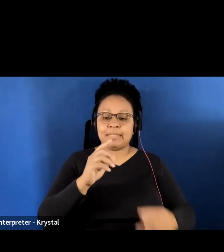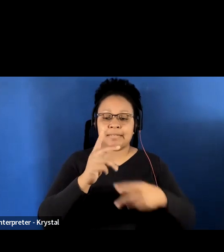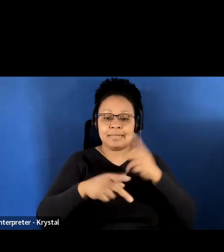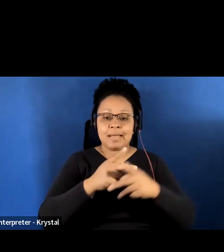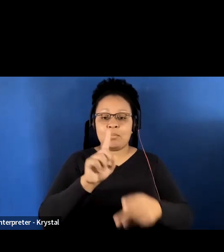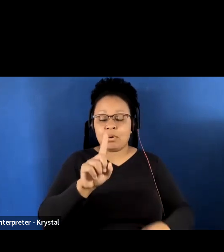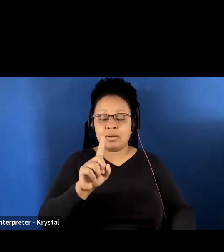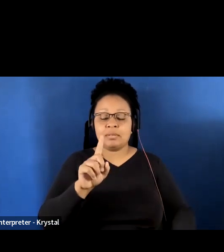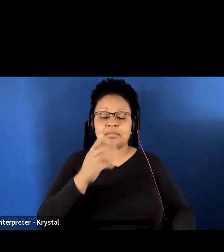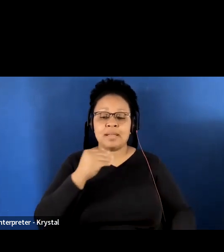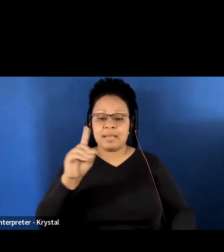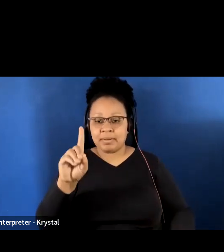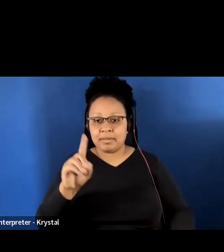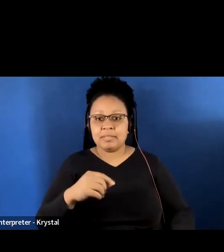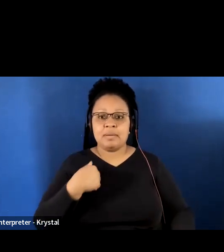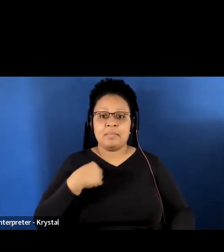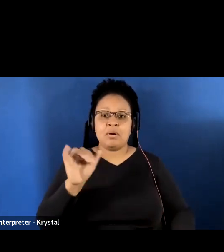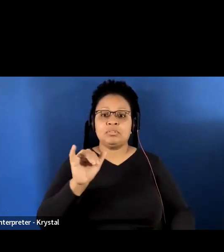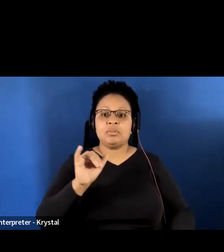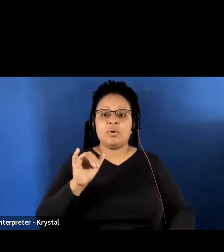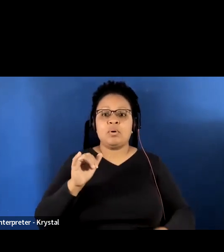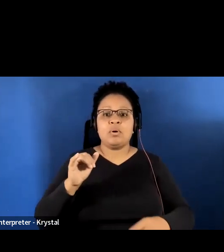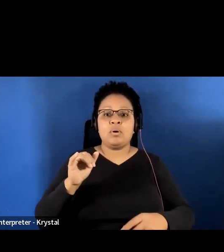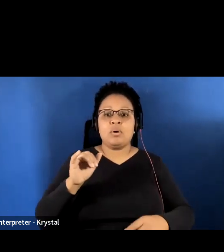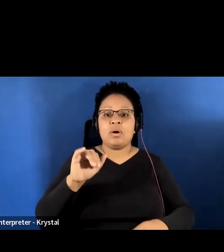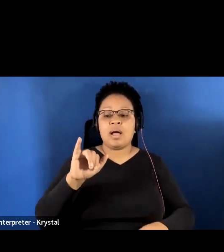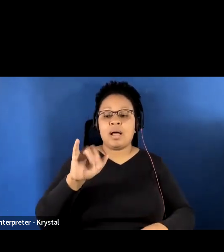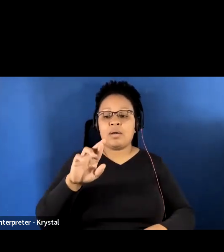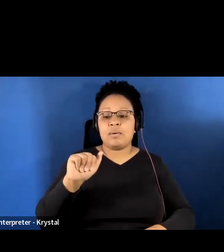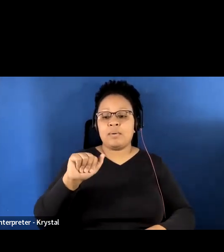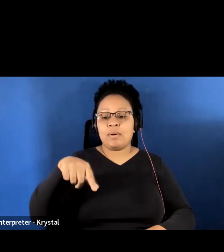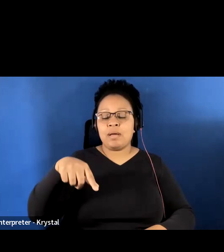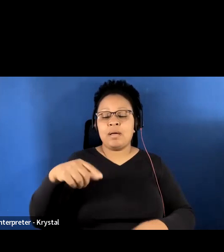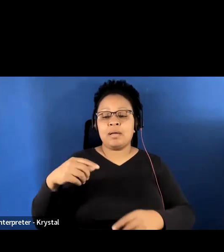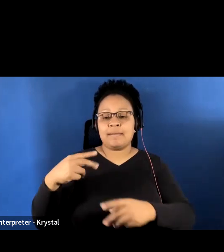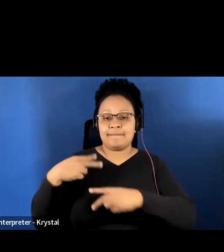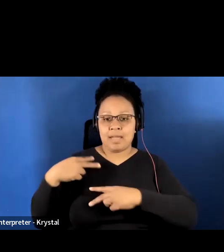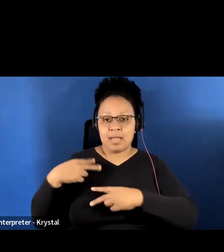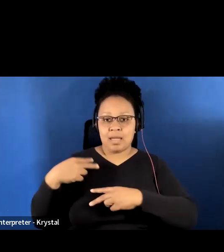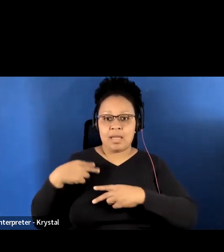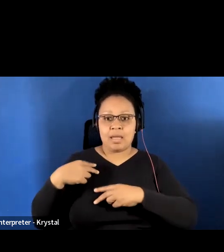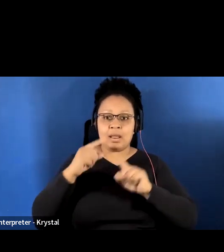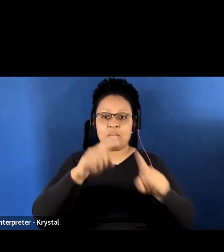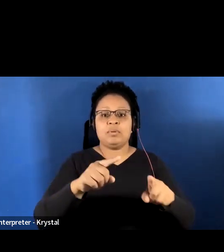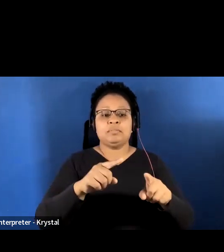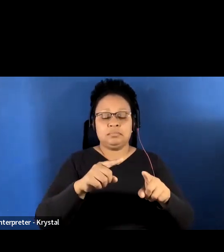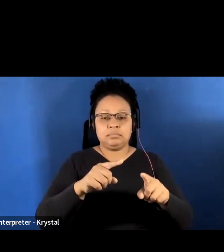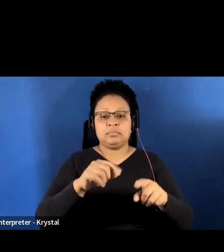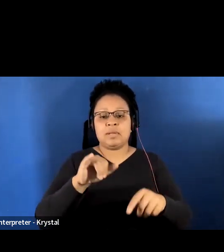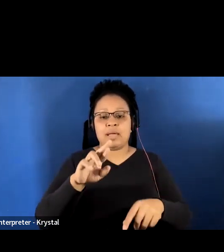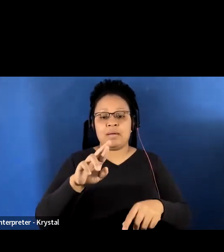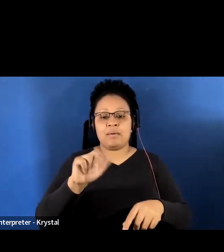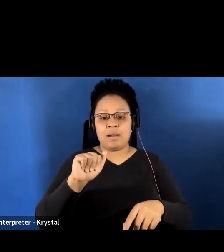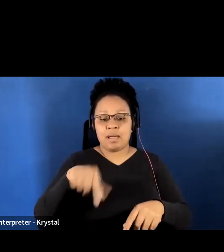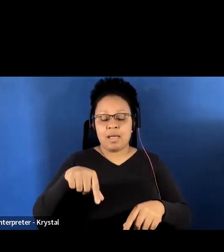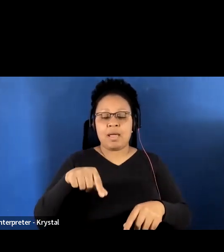I am so happy to be facilitating this conversation today with all of you,